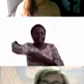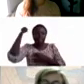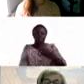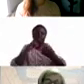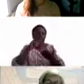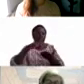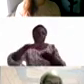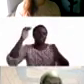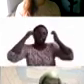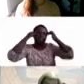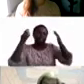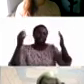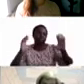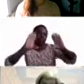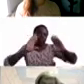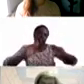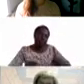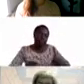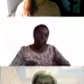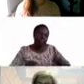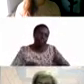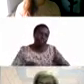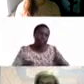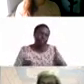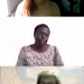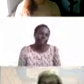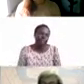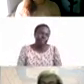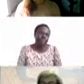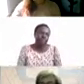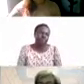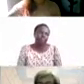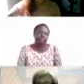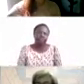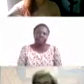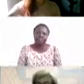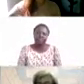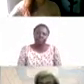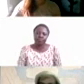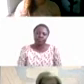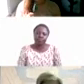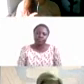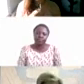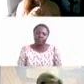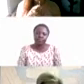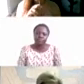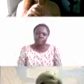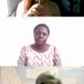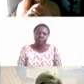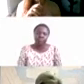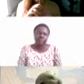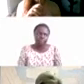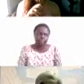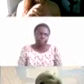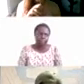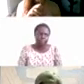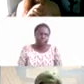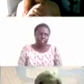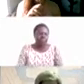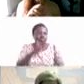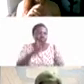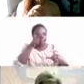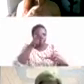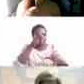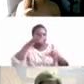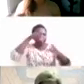can't read or understand sign language, and so this needs to be translated so that people